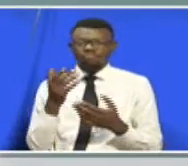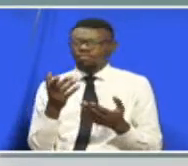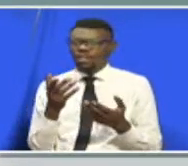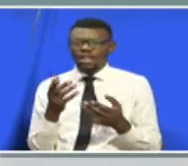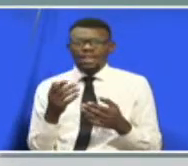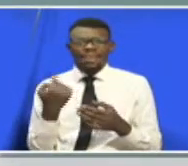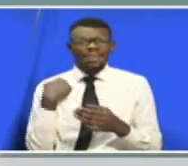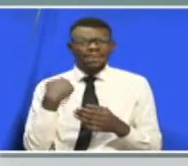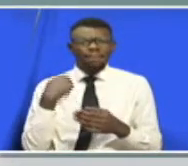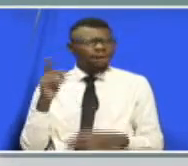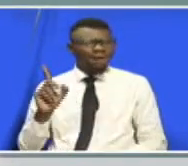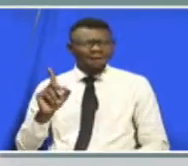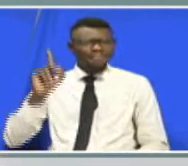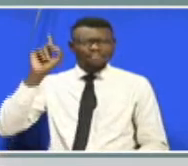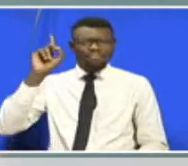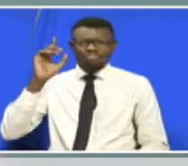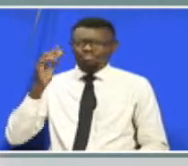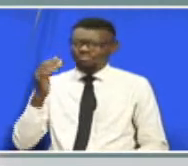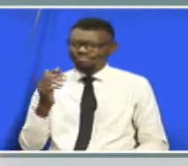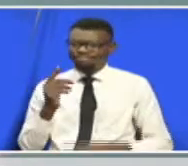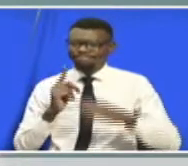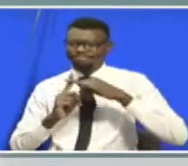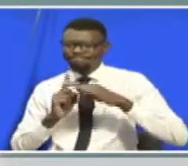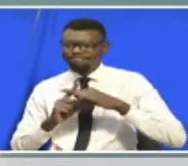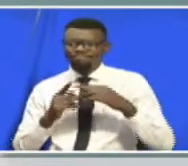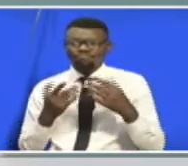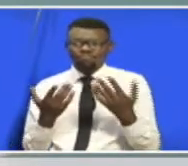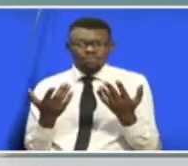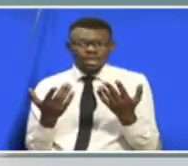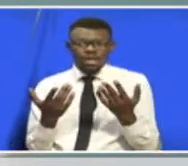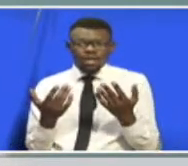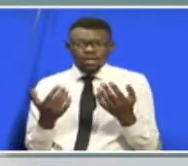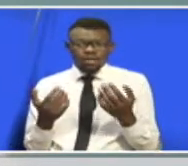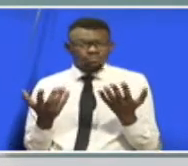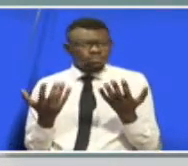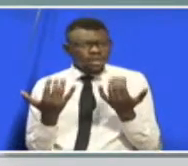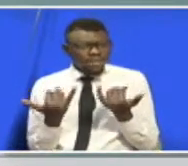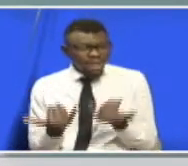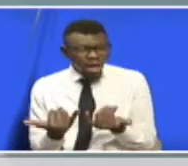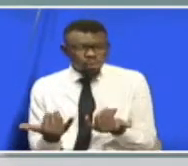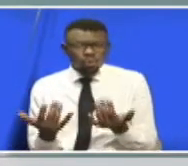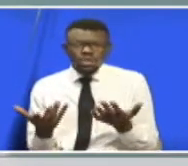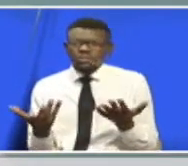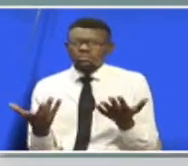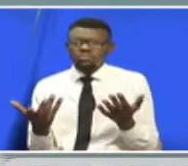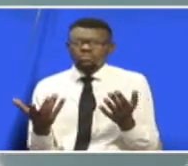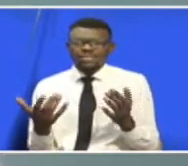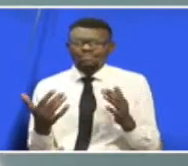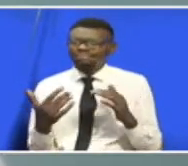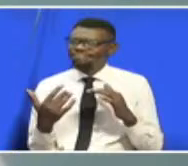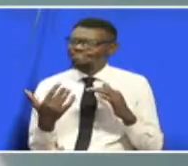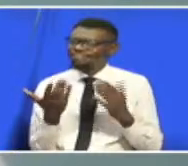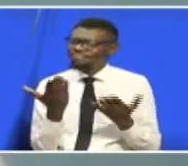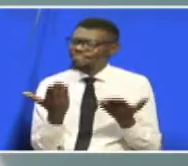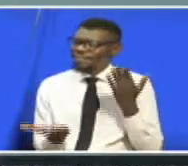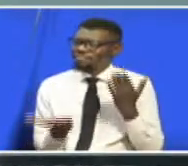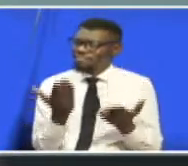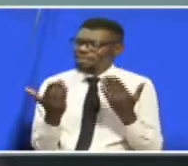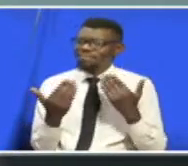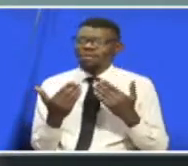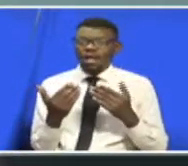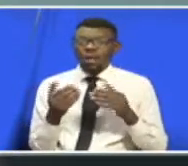high numbers of those who are testing positive. So when we start seeing that, then we start getting worried that there may be another